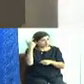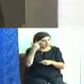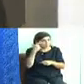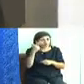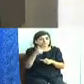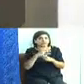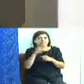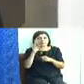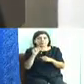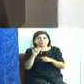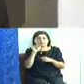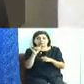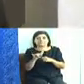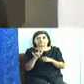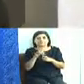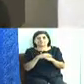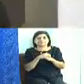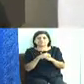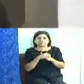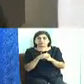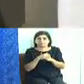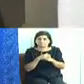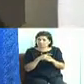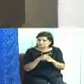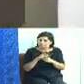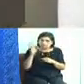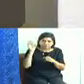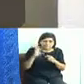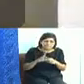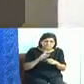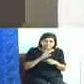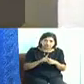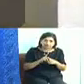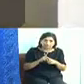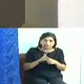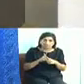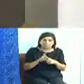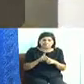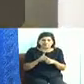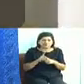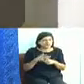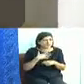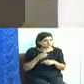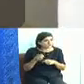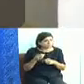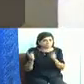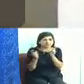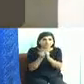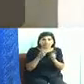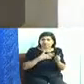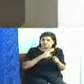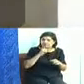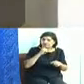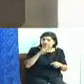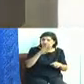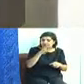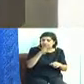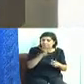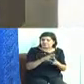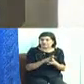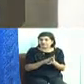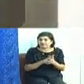I remember shaking his hand. He said, "Why, your pastor is Willie White. Would you meet my mother?" And he introduced me to Edith right then and there.